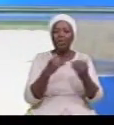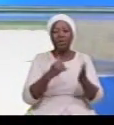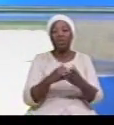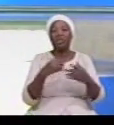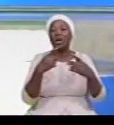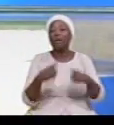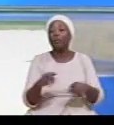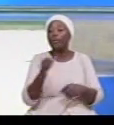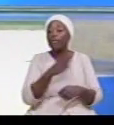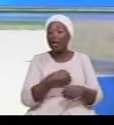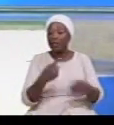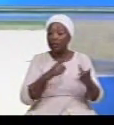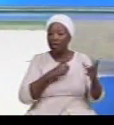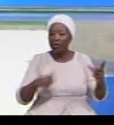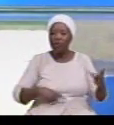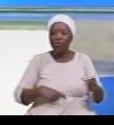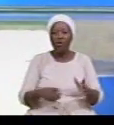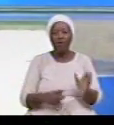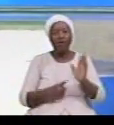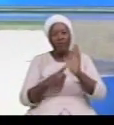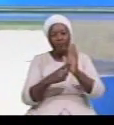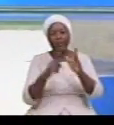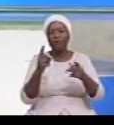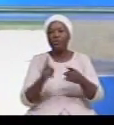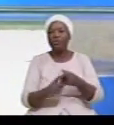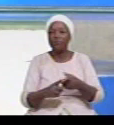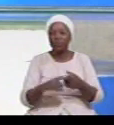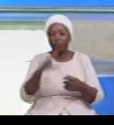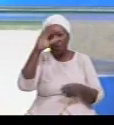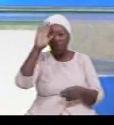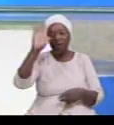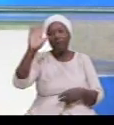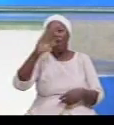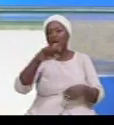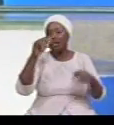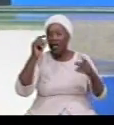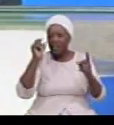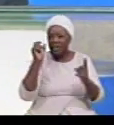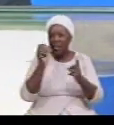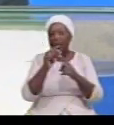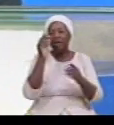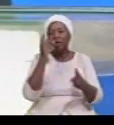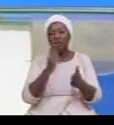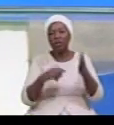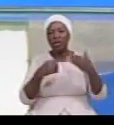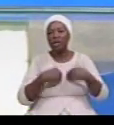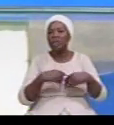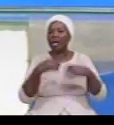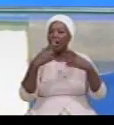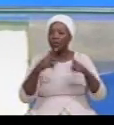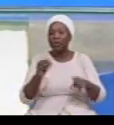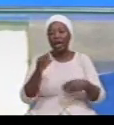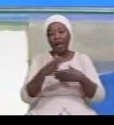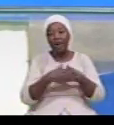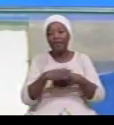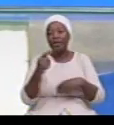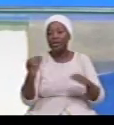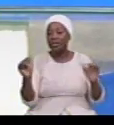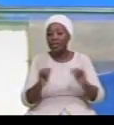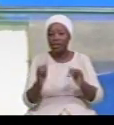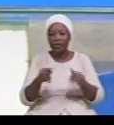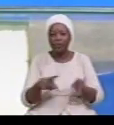Lord revealed to him exactly what had happened. "After the same